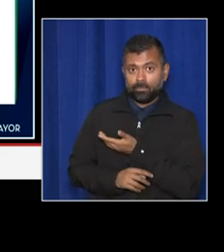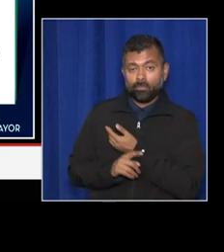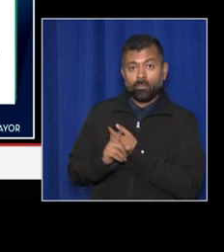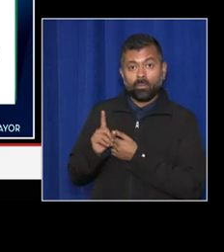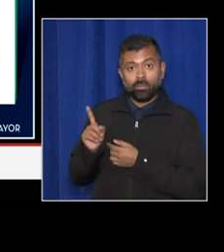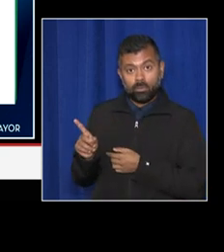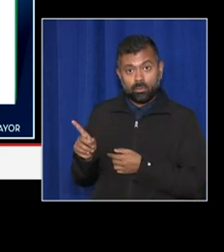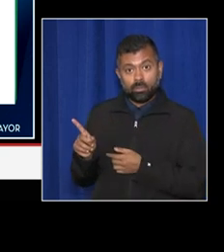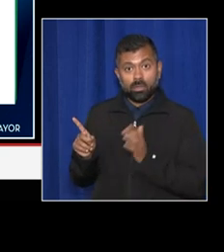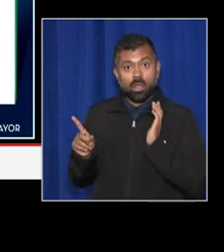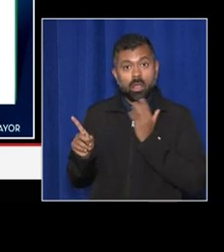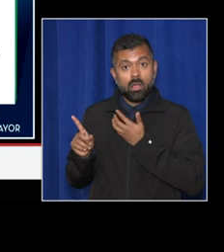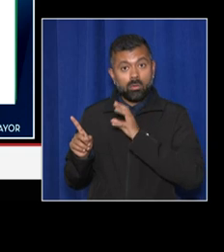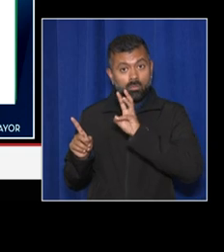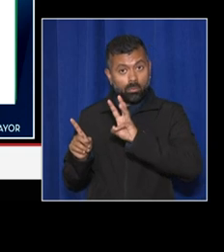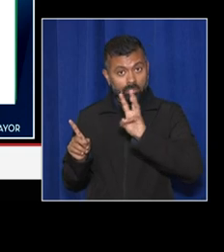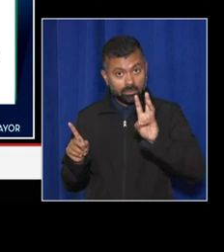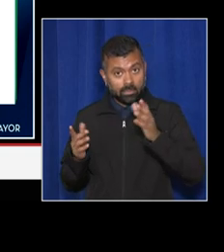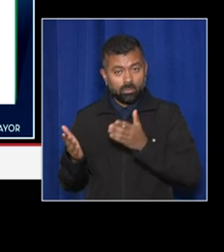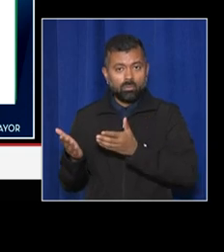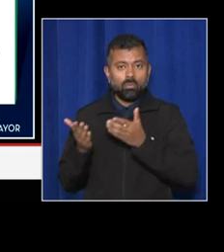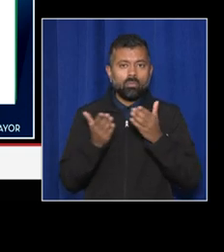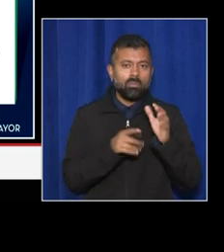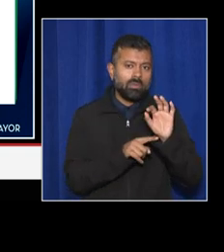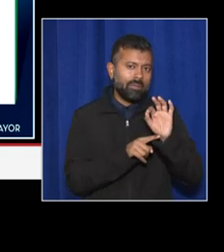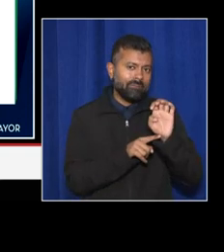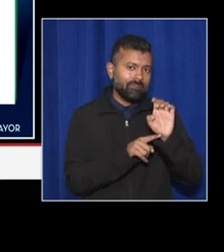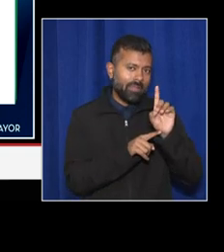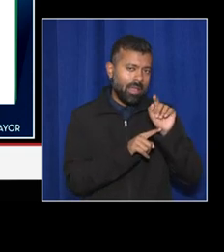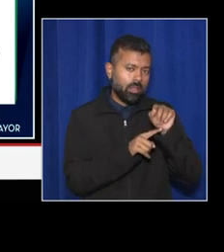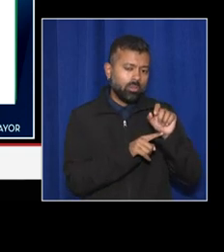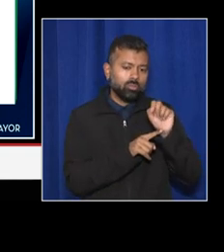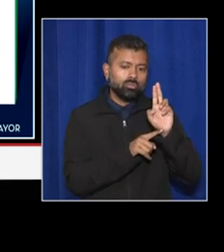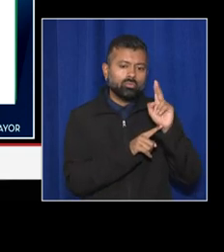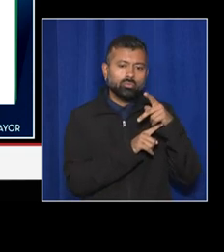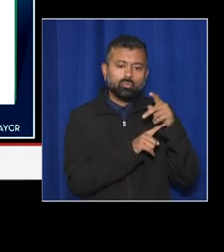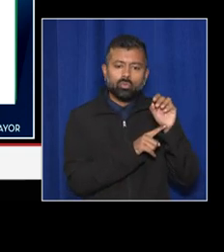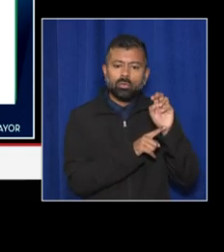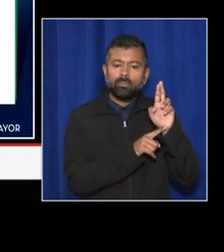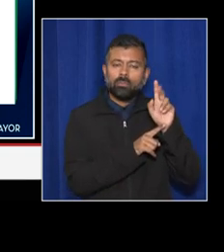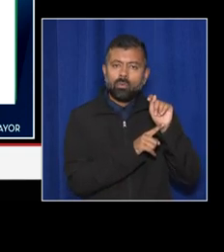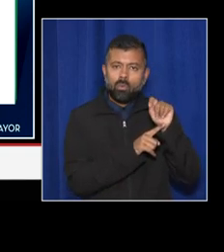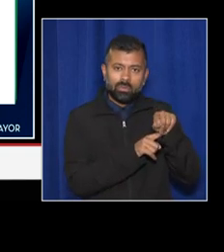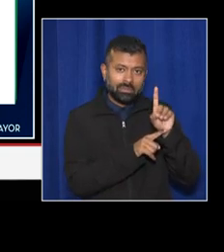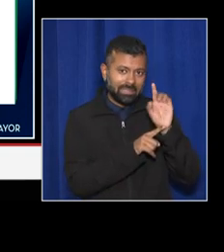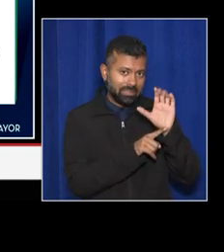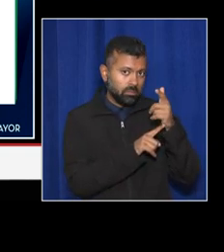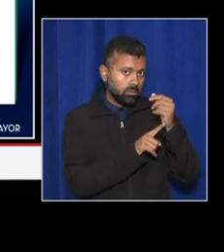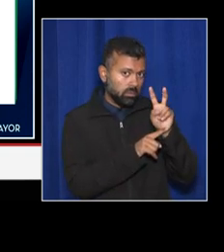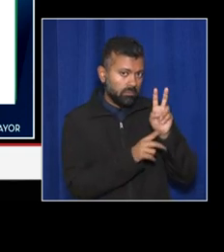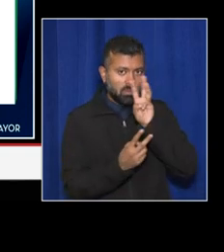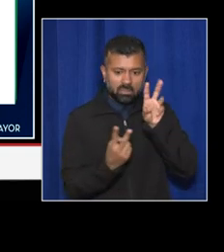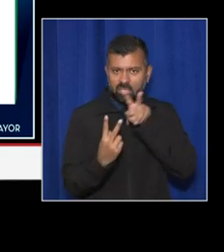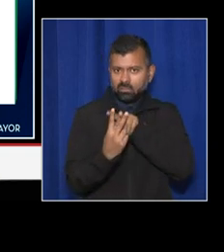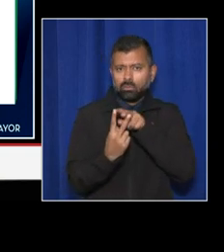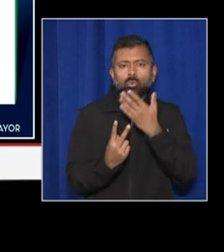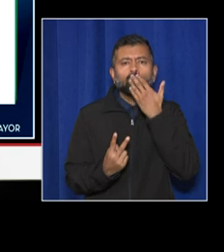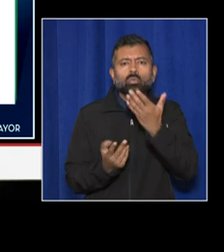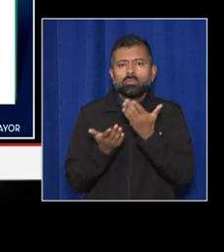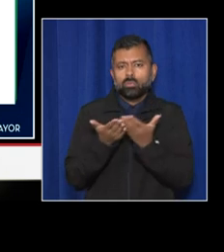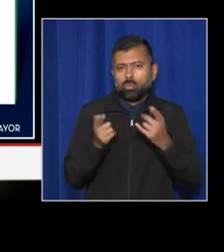ways that we can provide you with foreclosure support and prevention. One is for you to attend a weekly